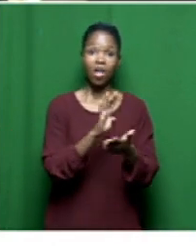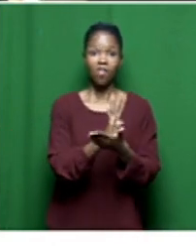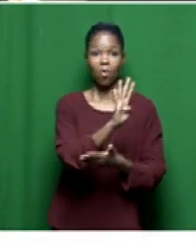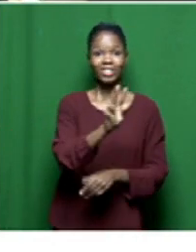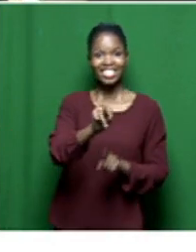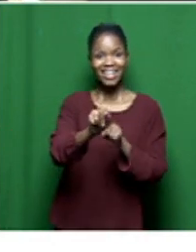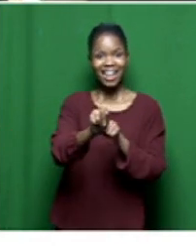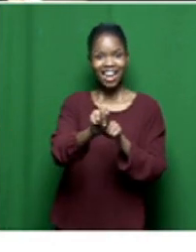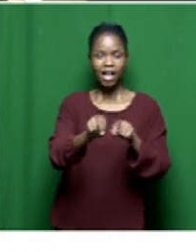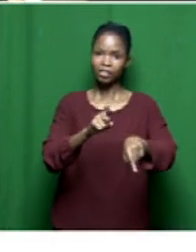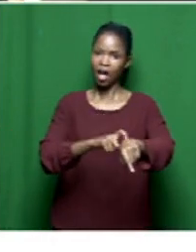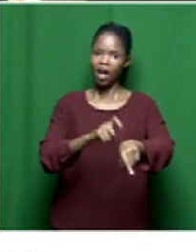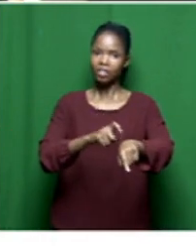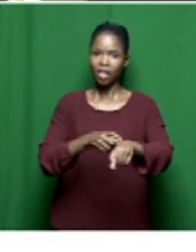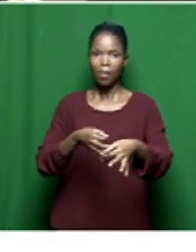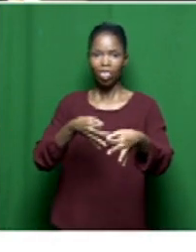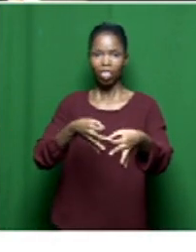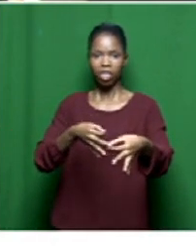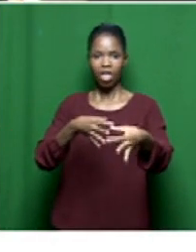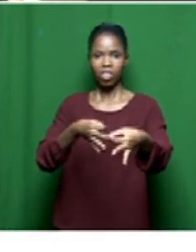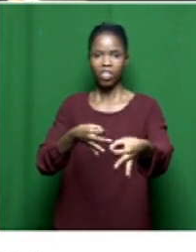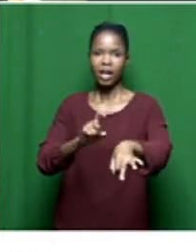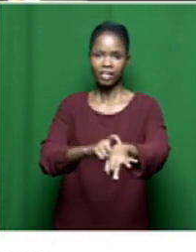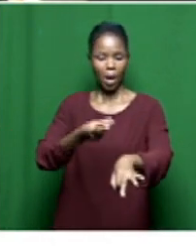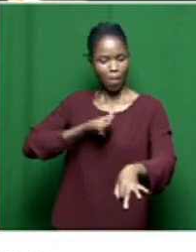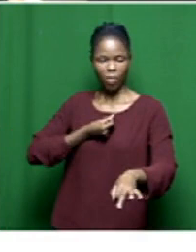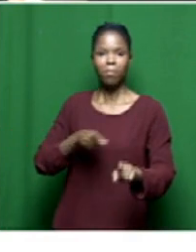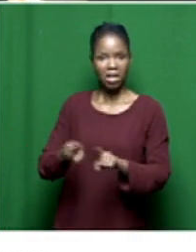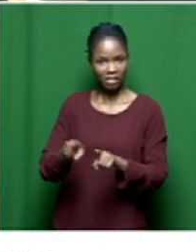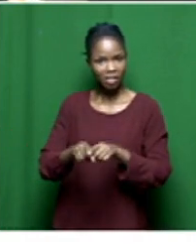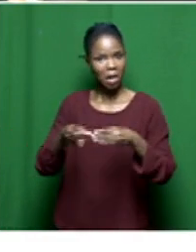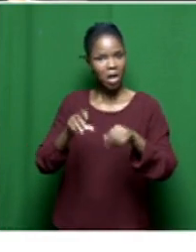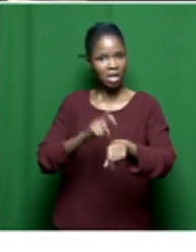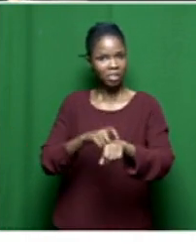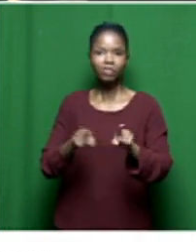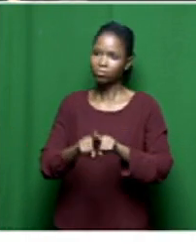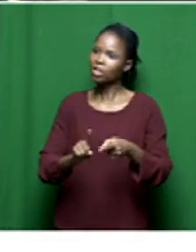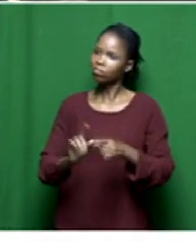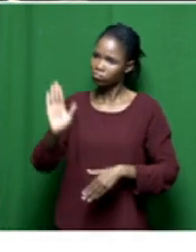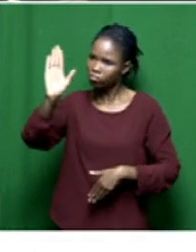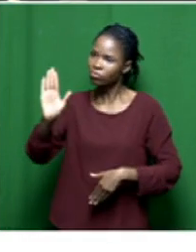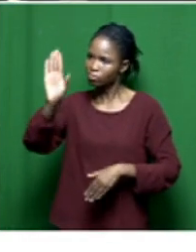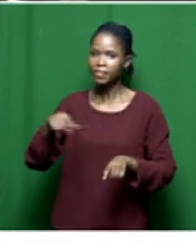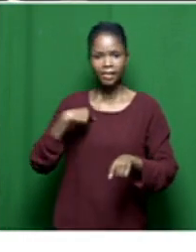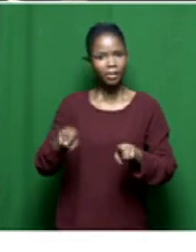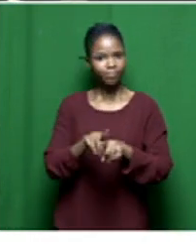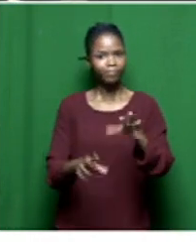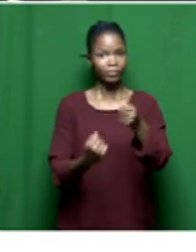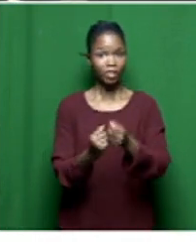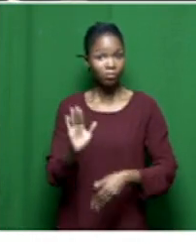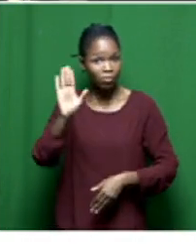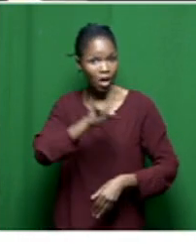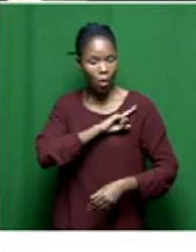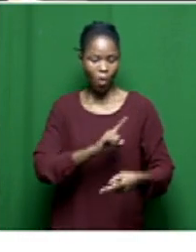terms of time exceeded in the House, and I submit that the previous member exceeded his time for a point of order. I also rise in terms